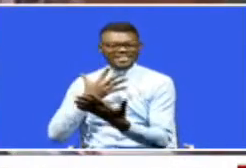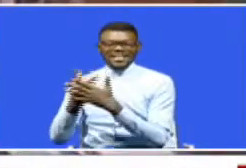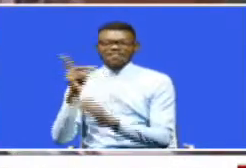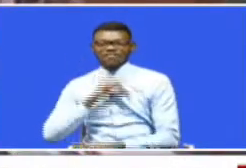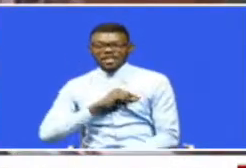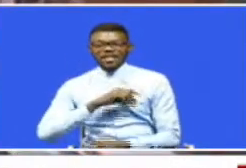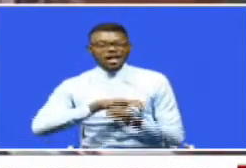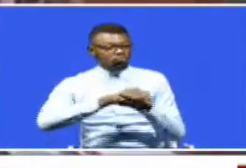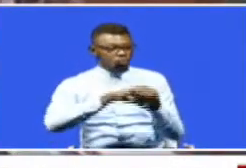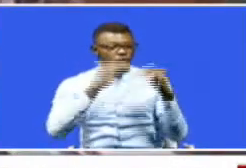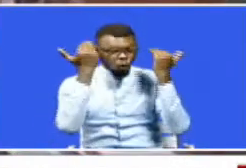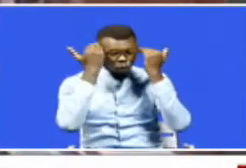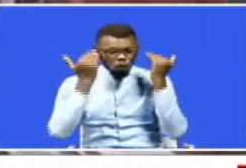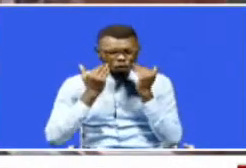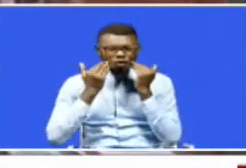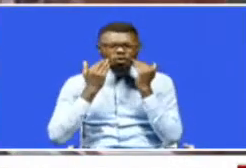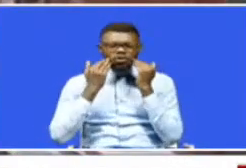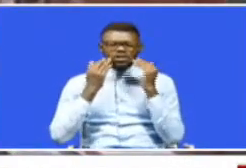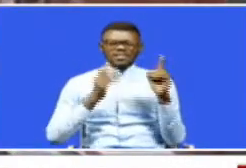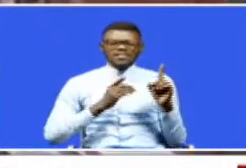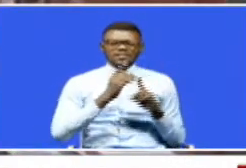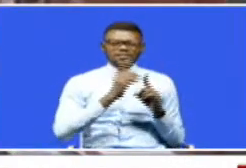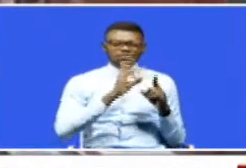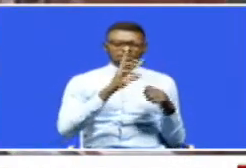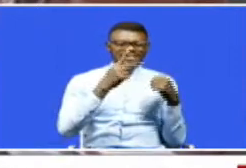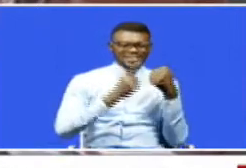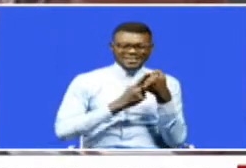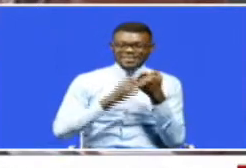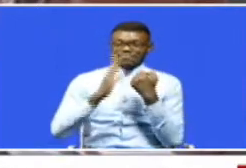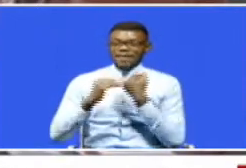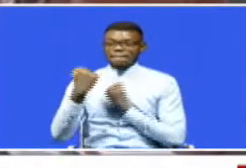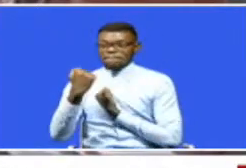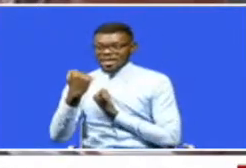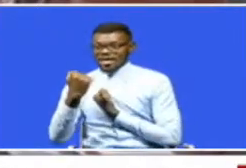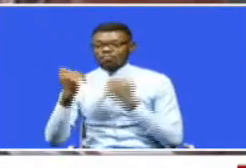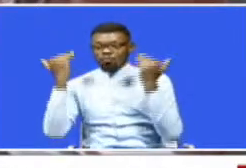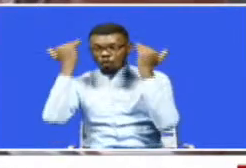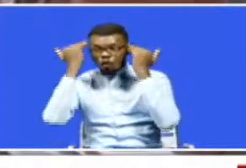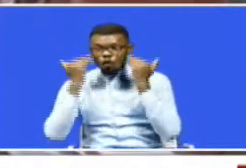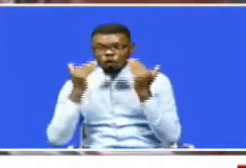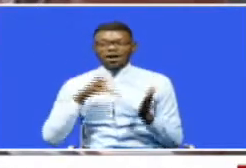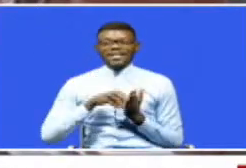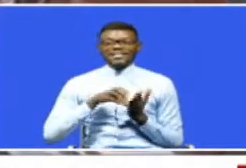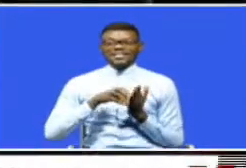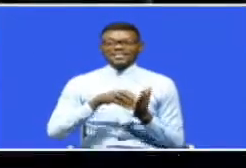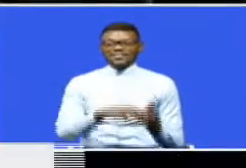Murimi will take plea on 26th May this year. Daniel Kariuki, KTNU.